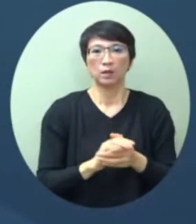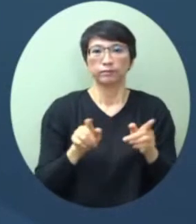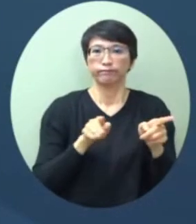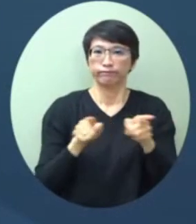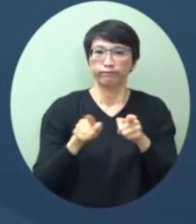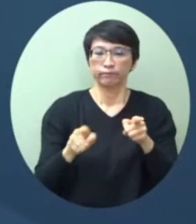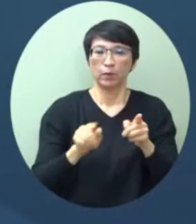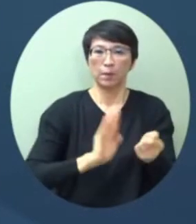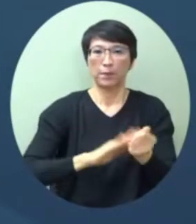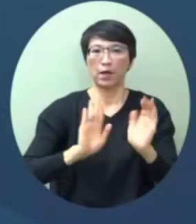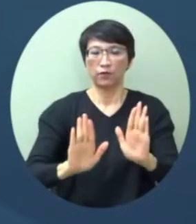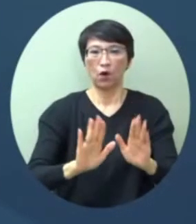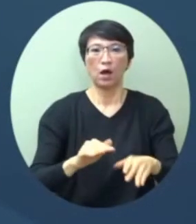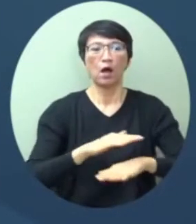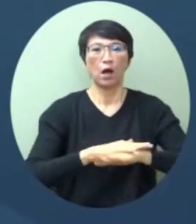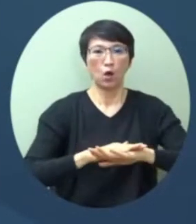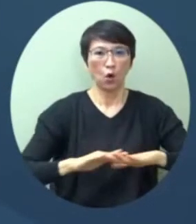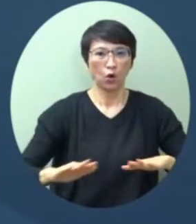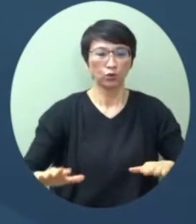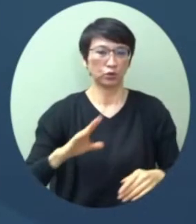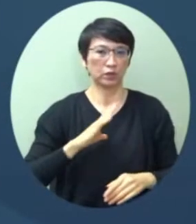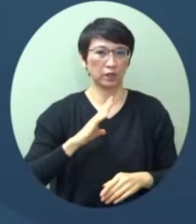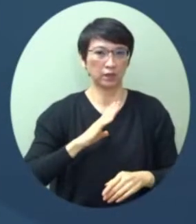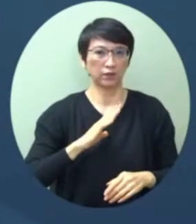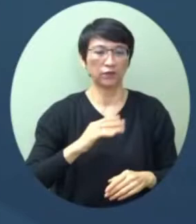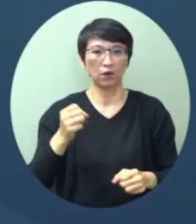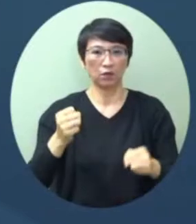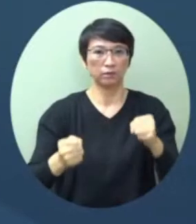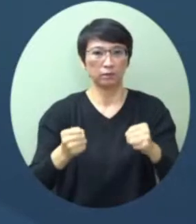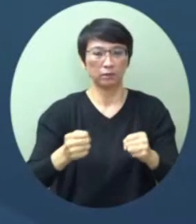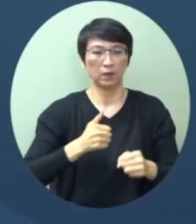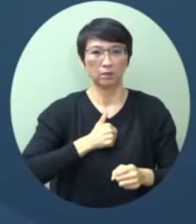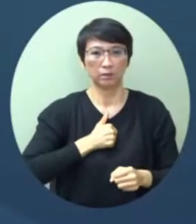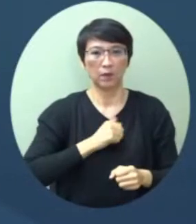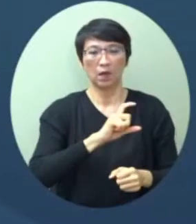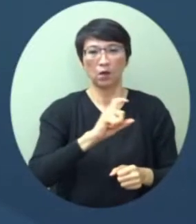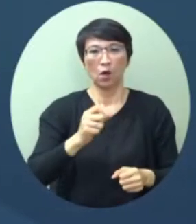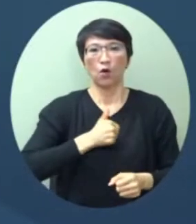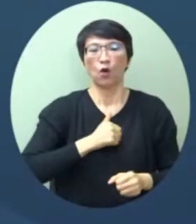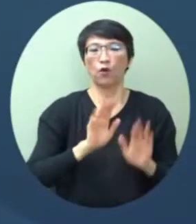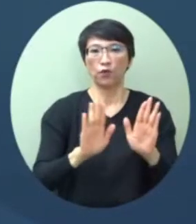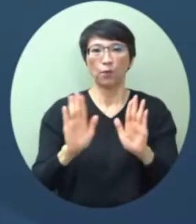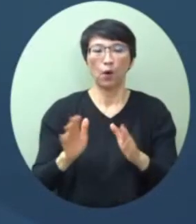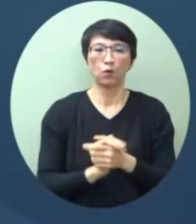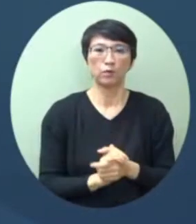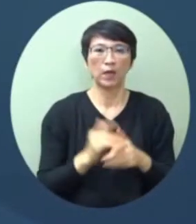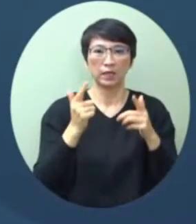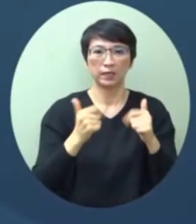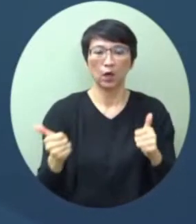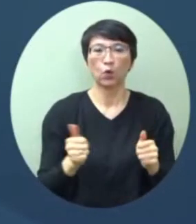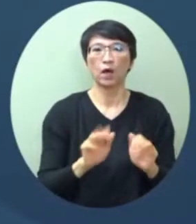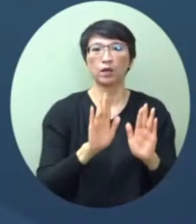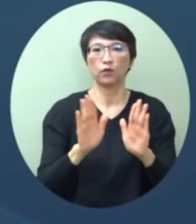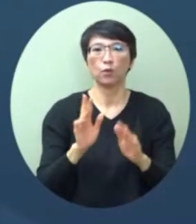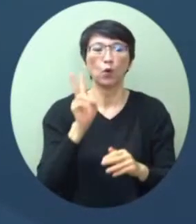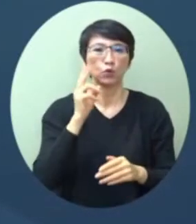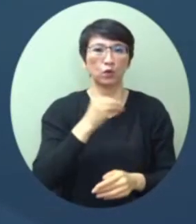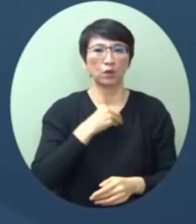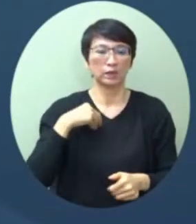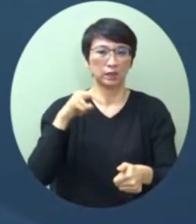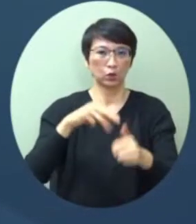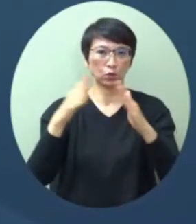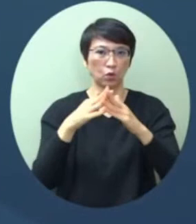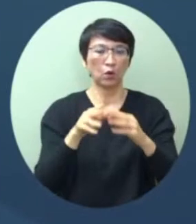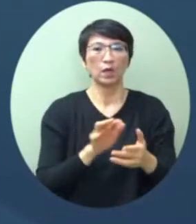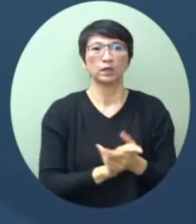provide guidelines for drivers, and these are of the